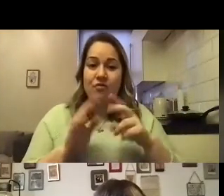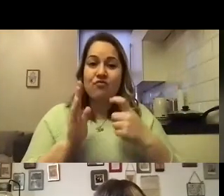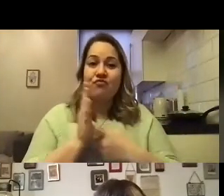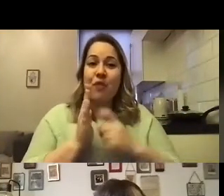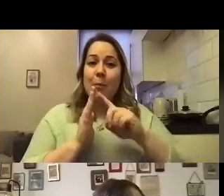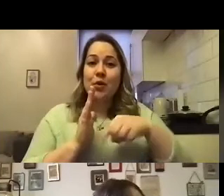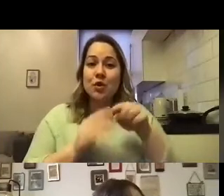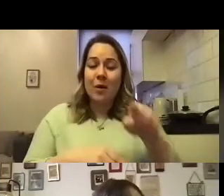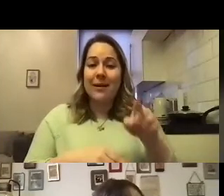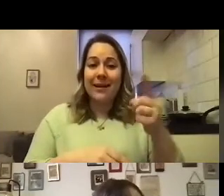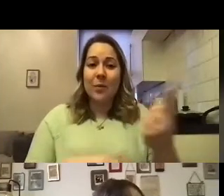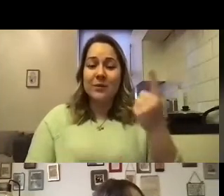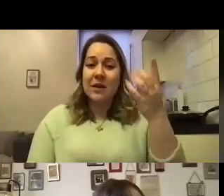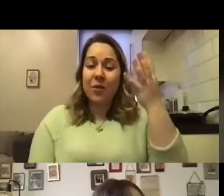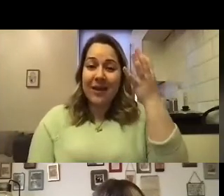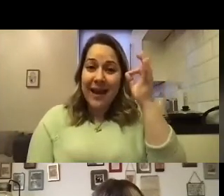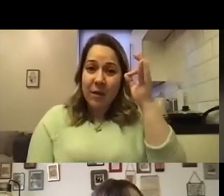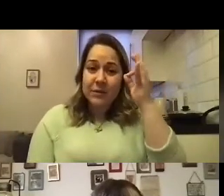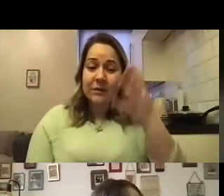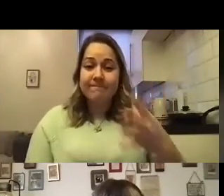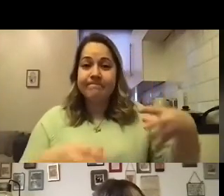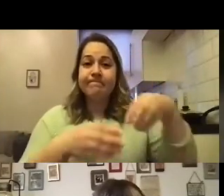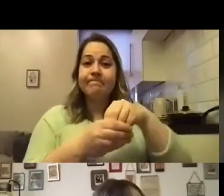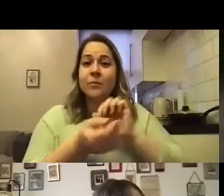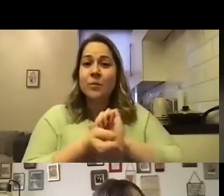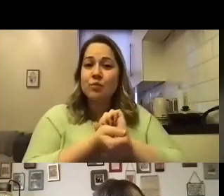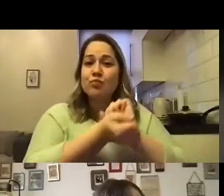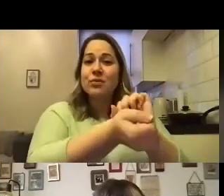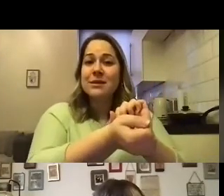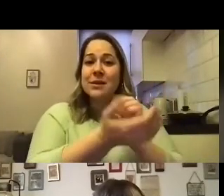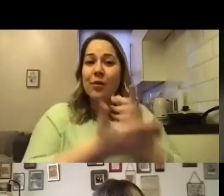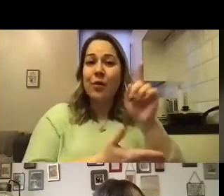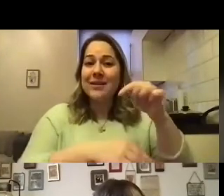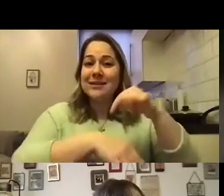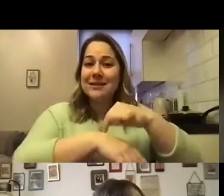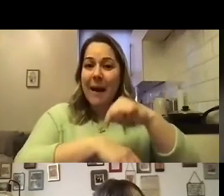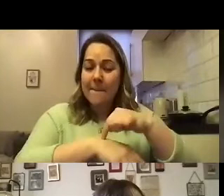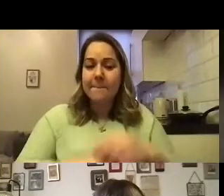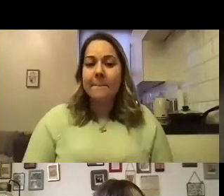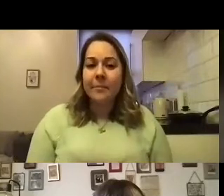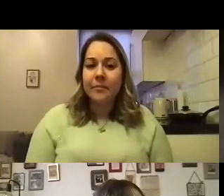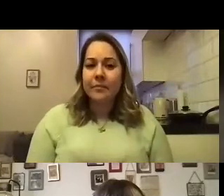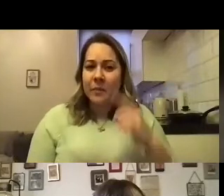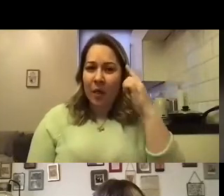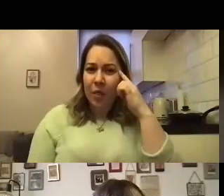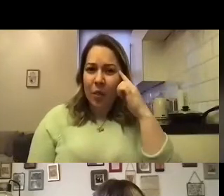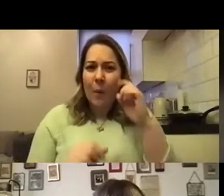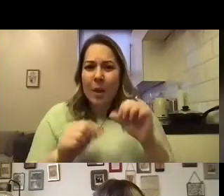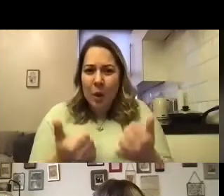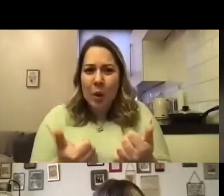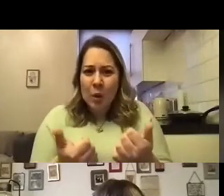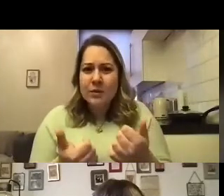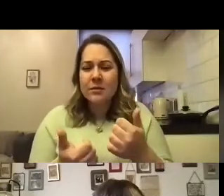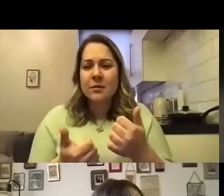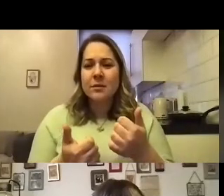was one of the councillors that went to prison as part of the Poplar Rape Revolt. So we just thought it would be really nice to do something to